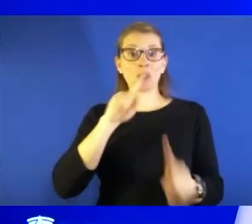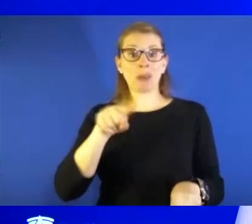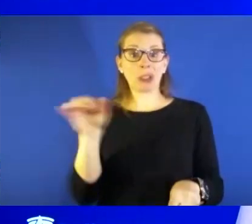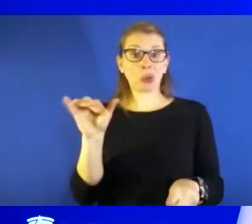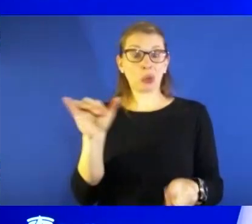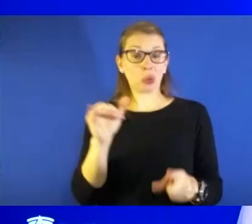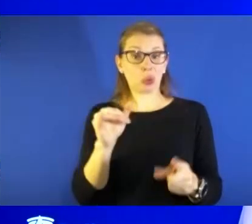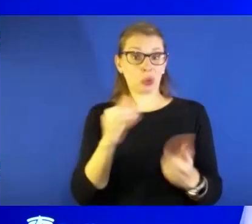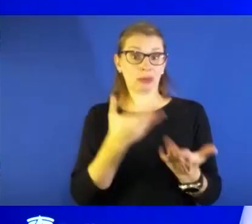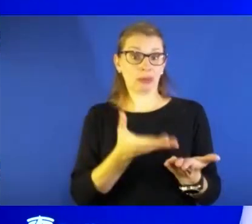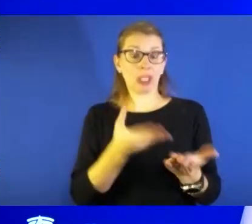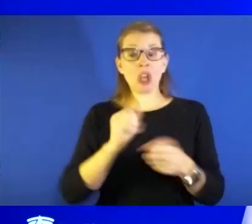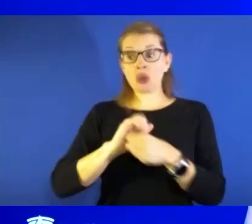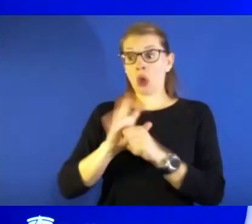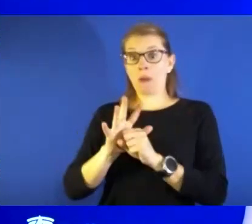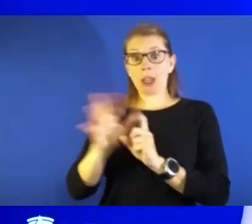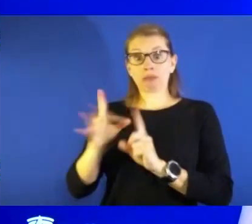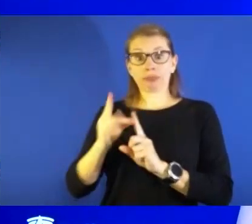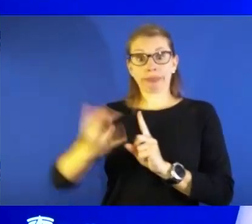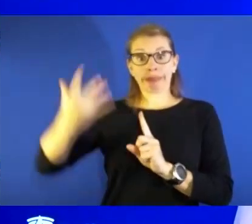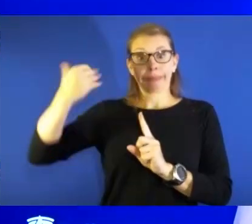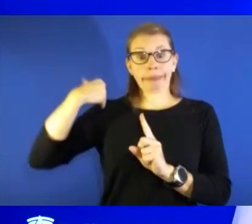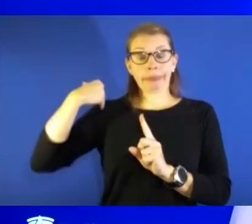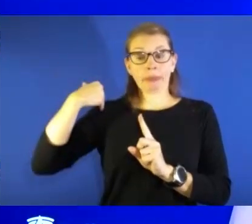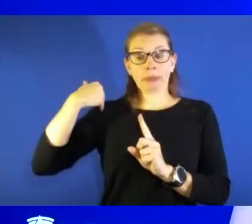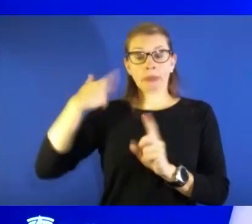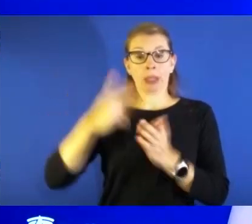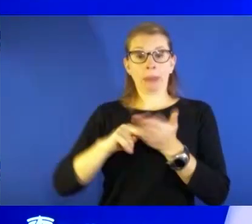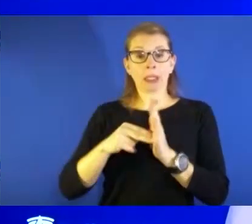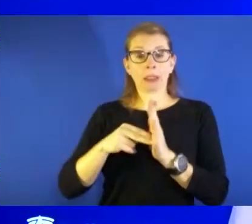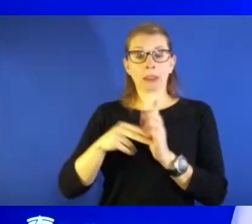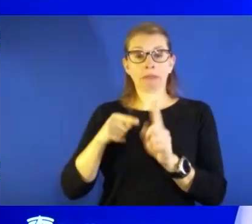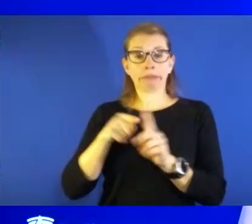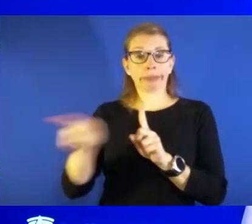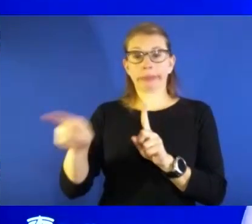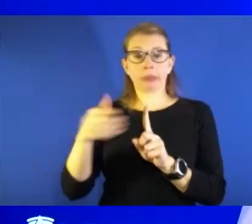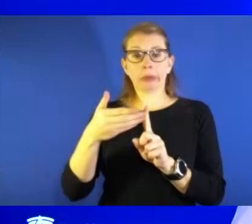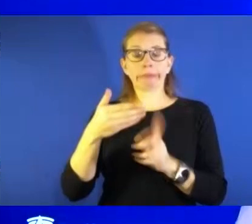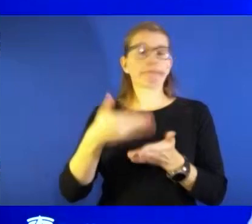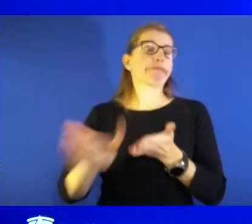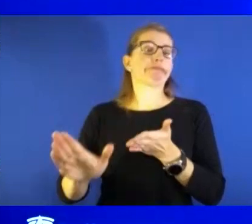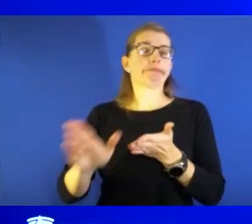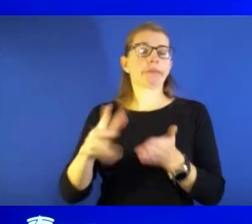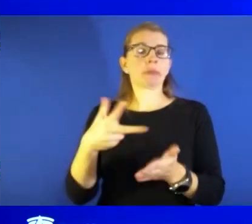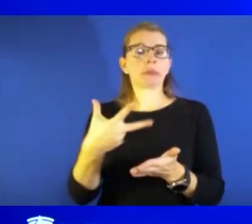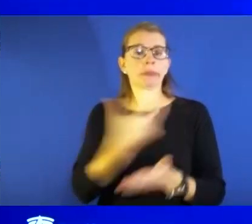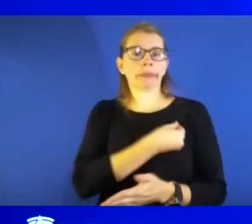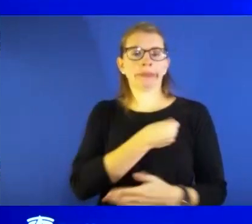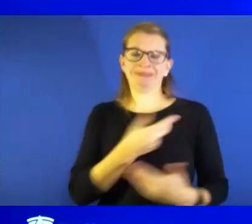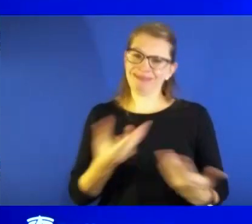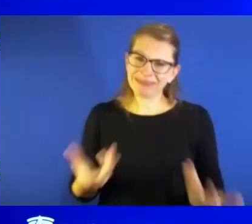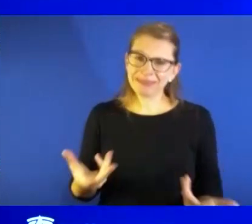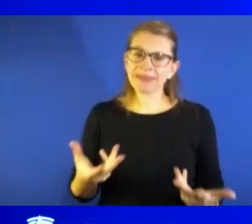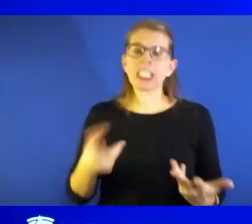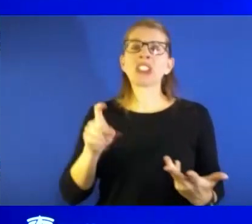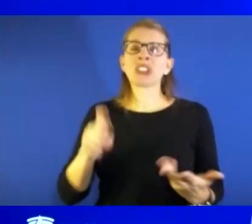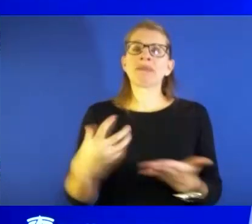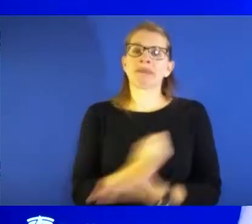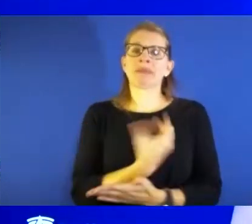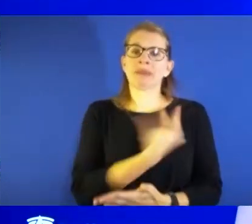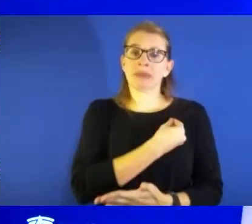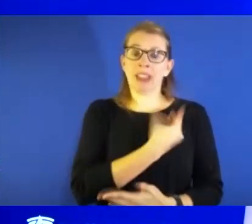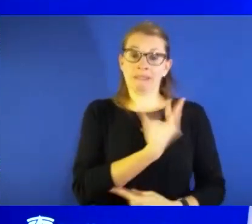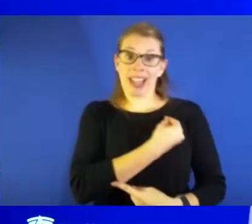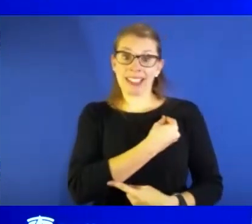in the past should really defer anybody from getting the vaccine. Just as Amanda said, we know that the vaccine does improve